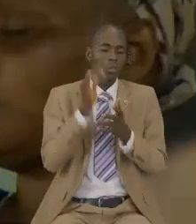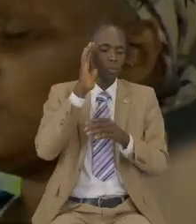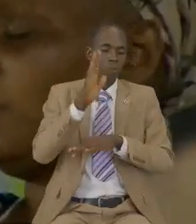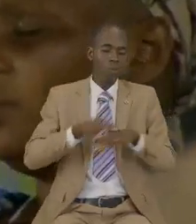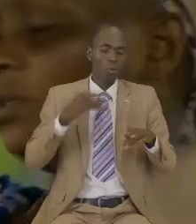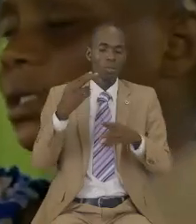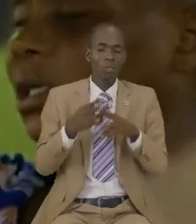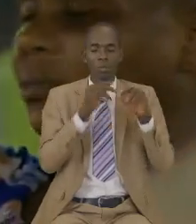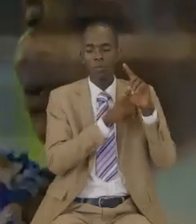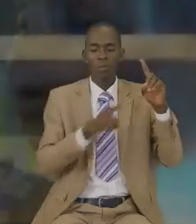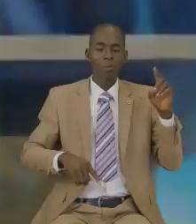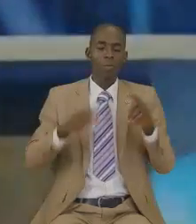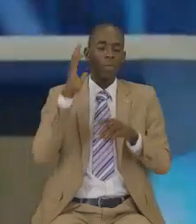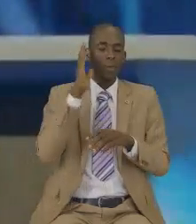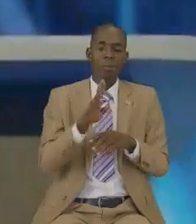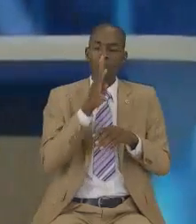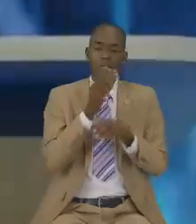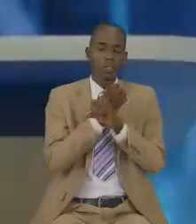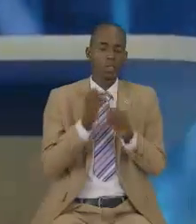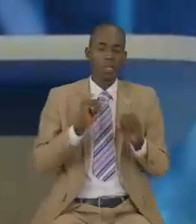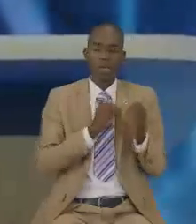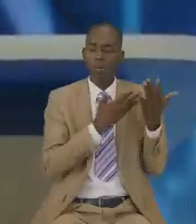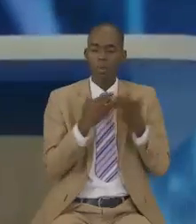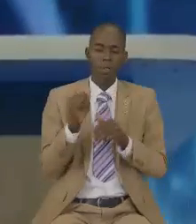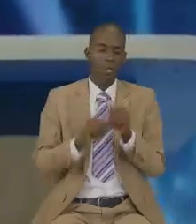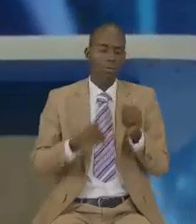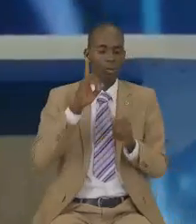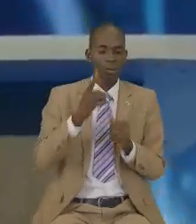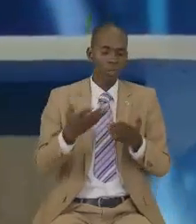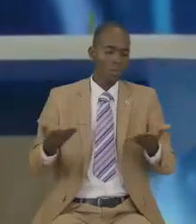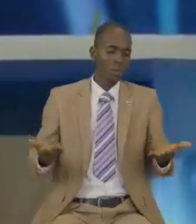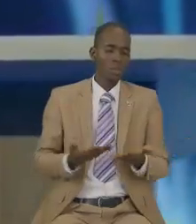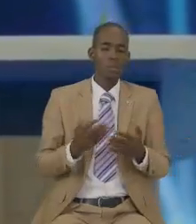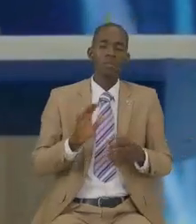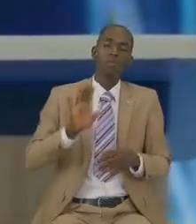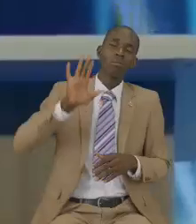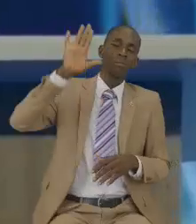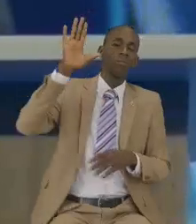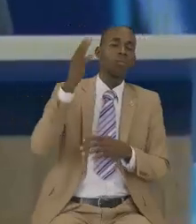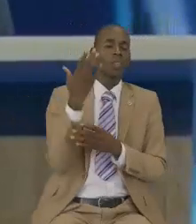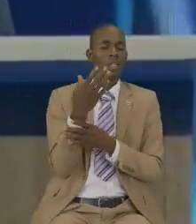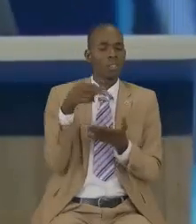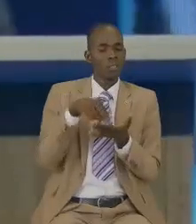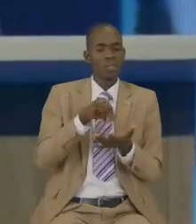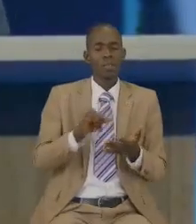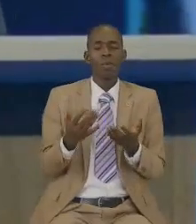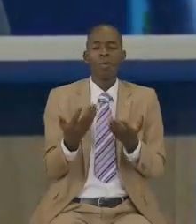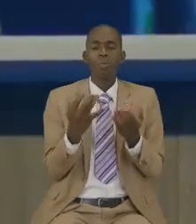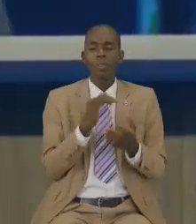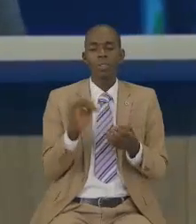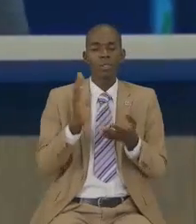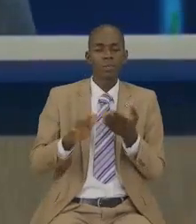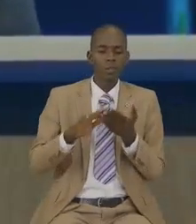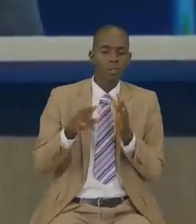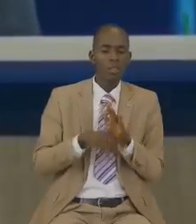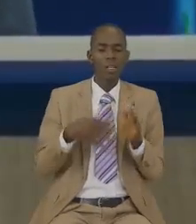Lord will be saved. I bring everyone here raising up their hands and standing, wanting the forgiveness and the